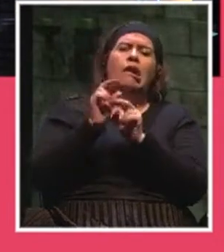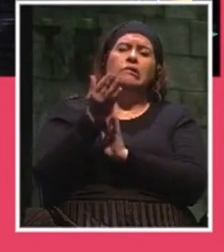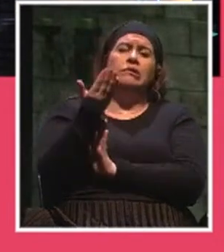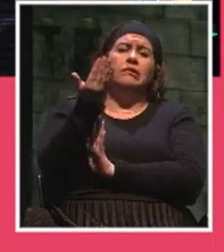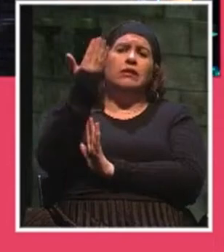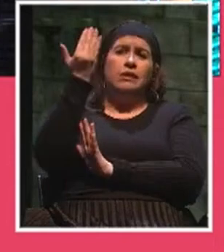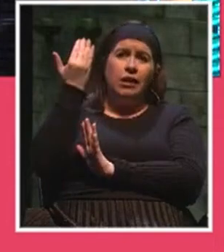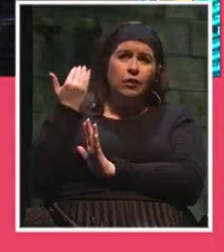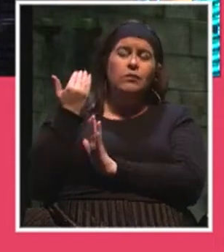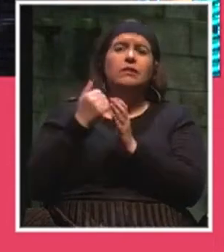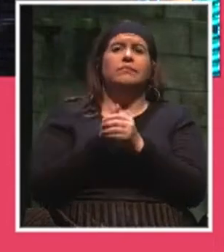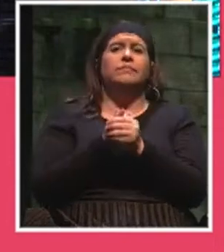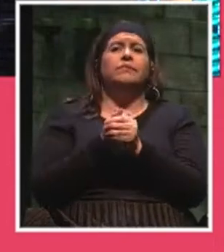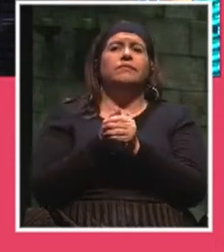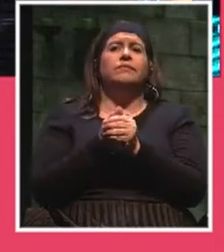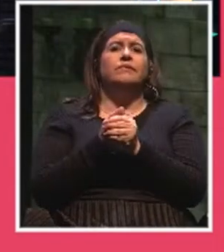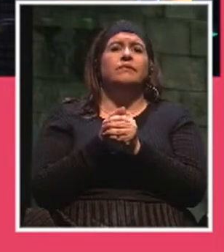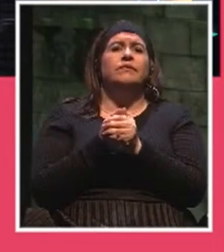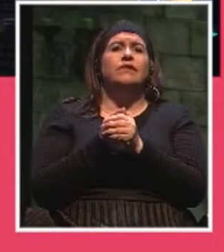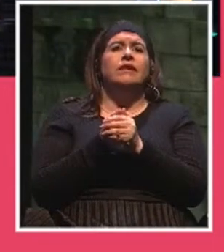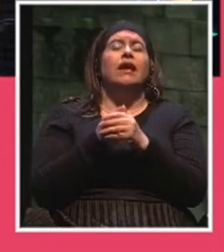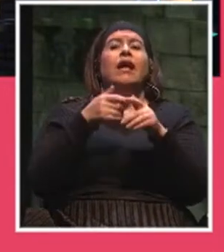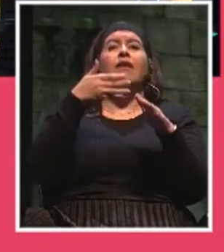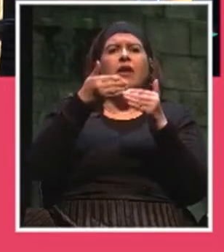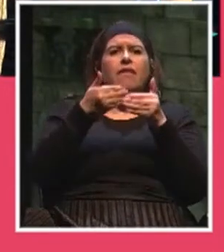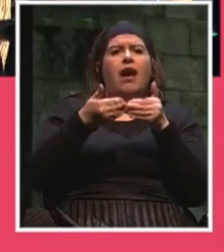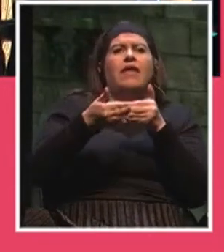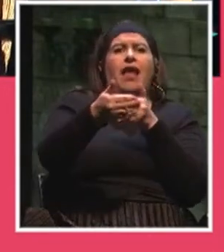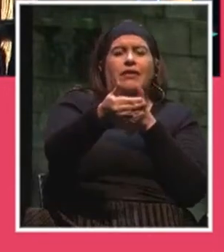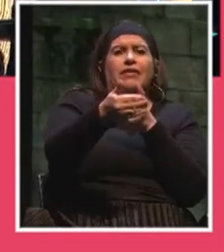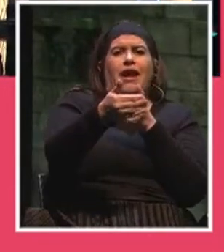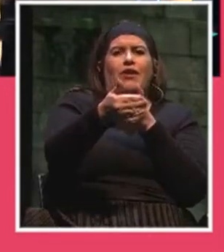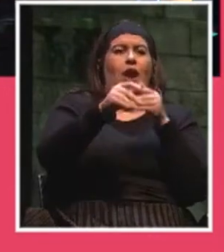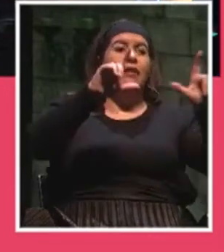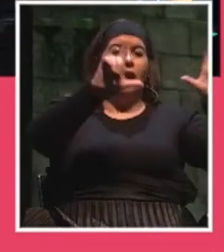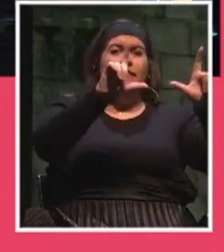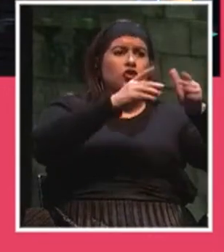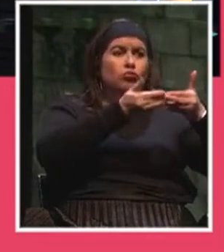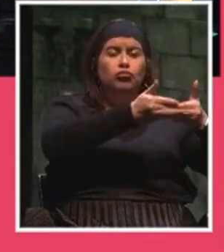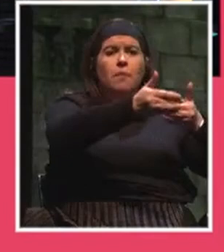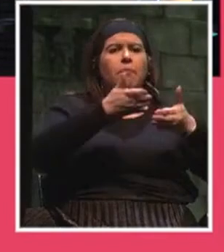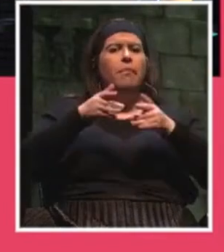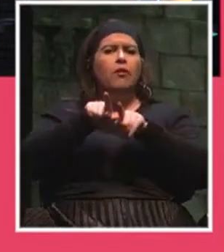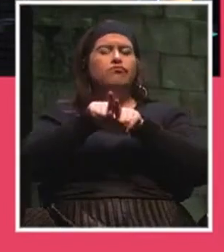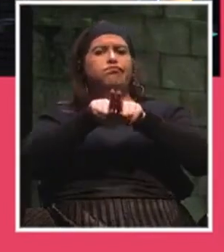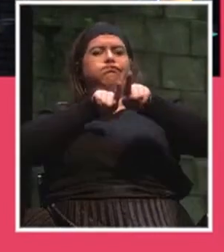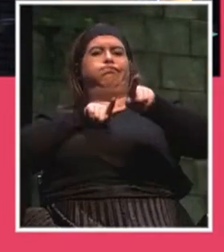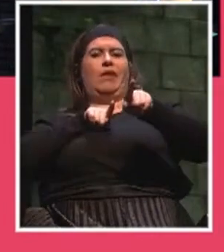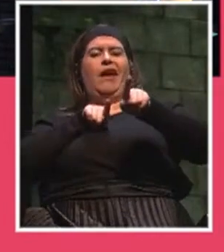of behind the curve. They were ahead of the curve in making television, but they were behind the curve in their whole digital